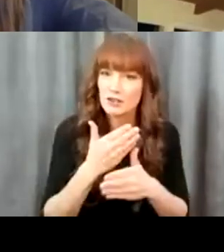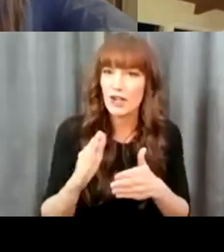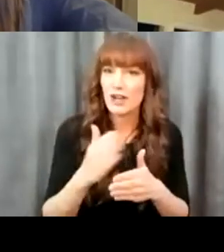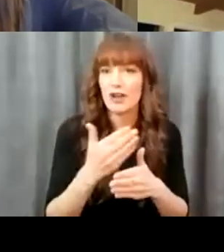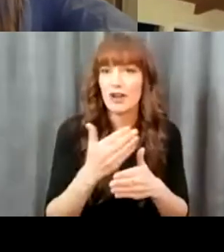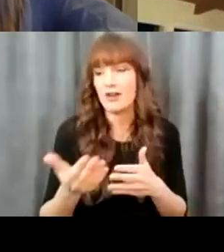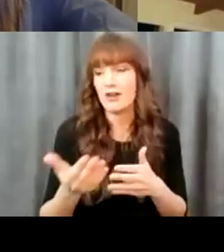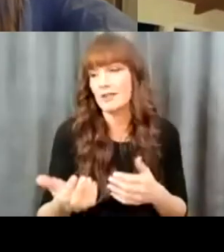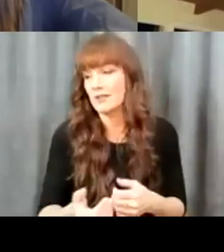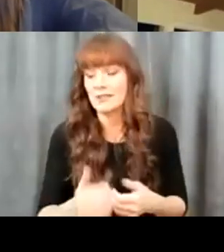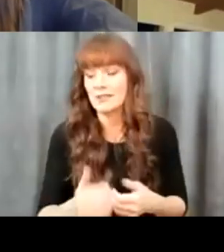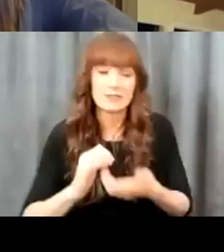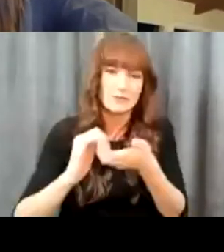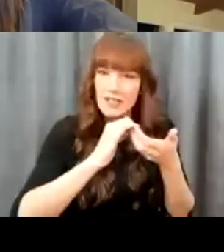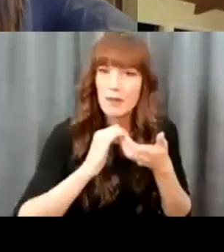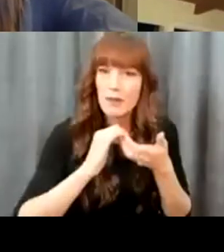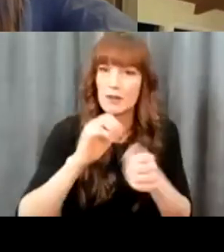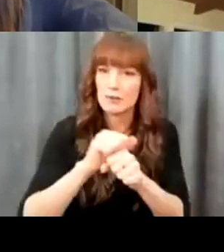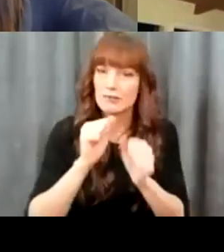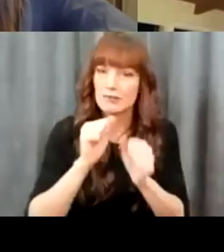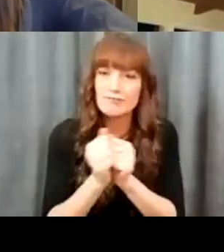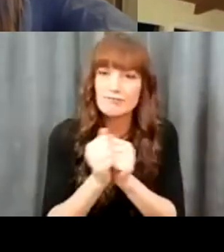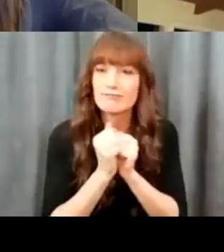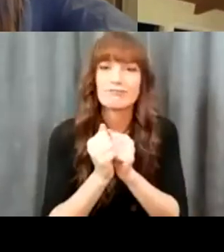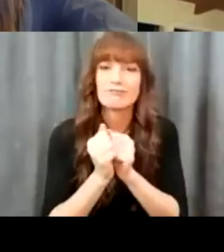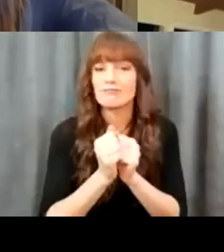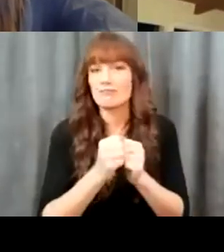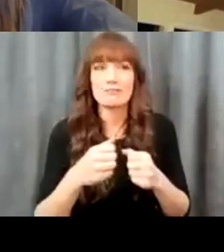and to collaborate and to